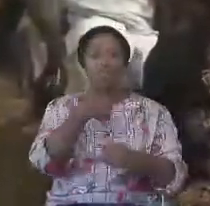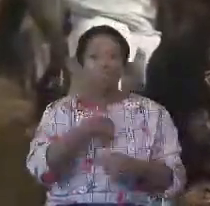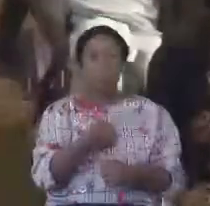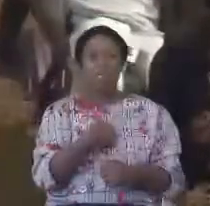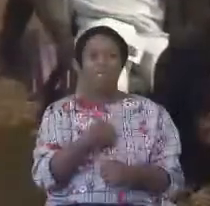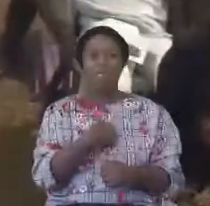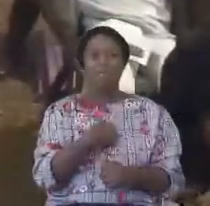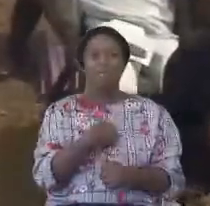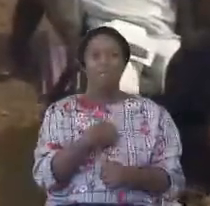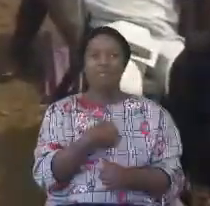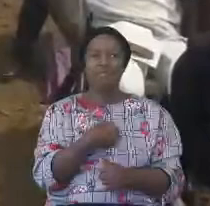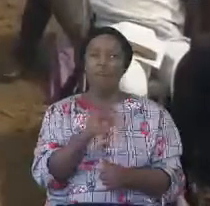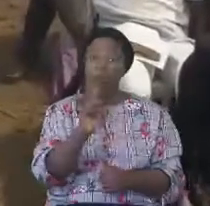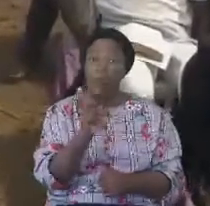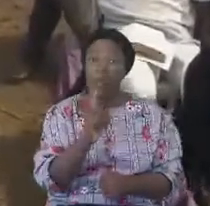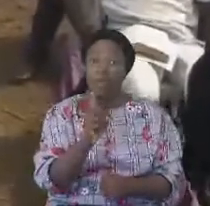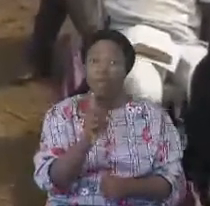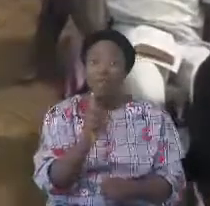With me.